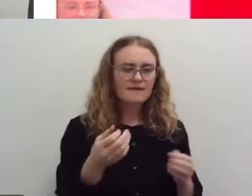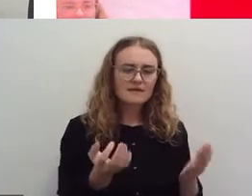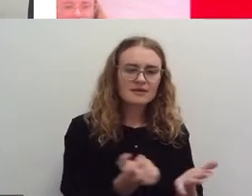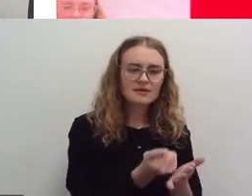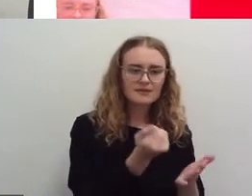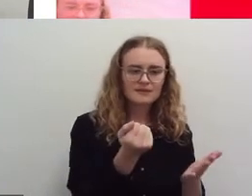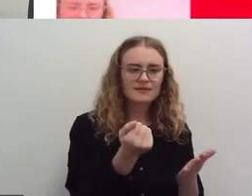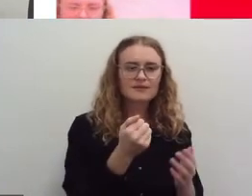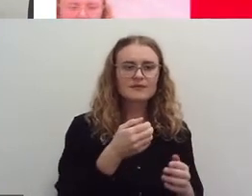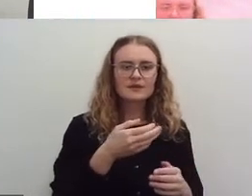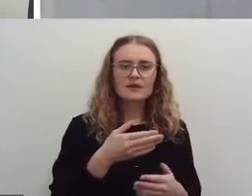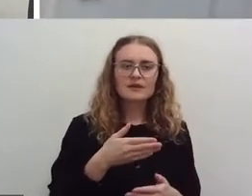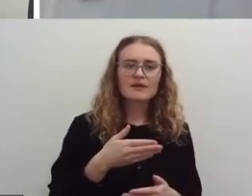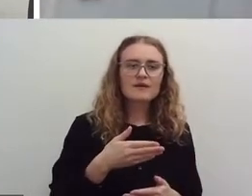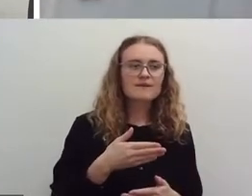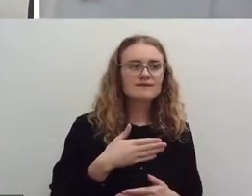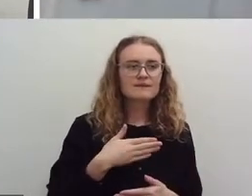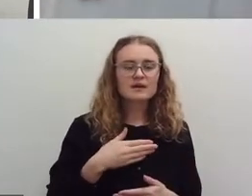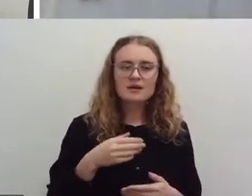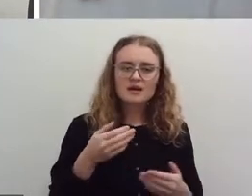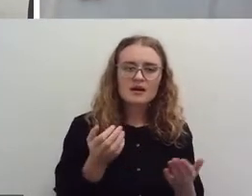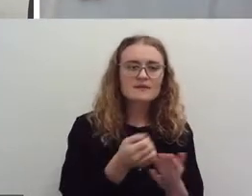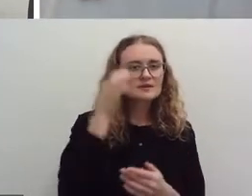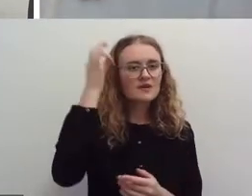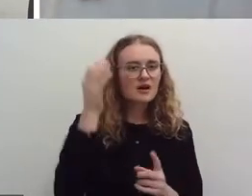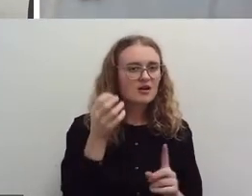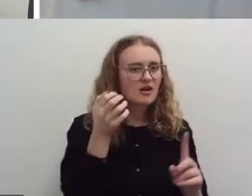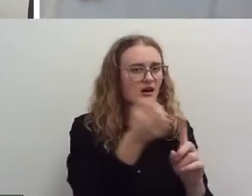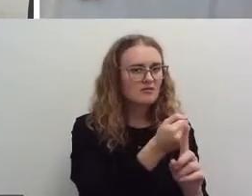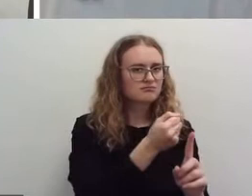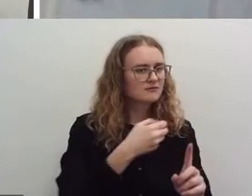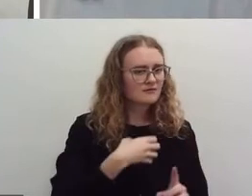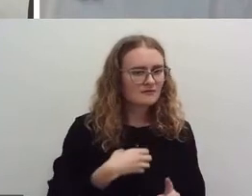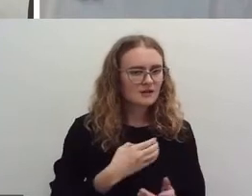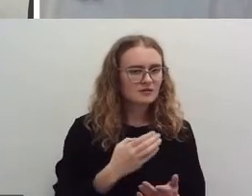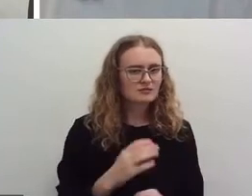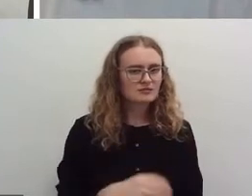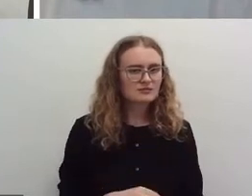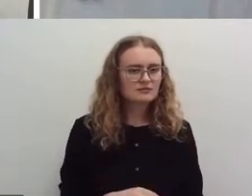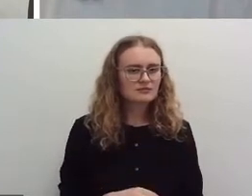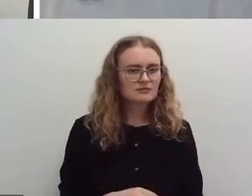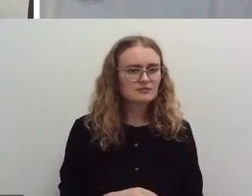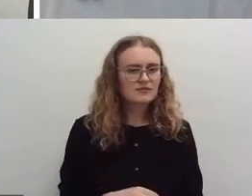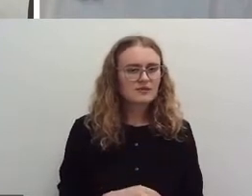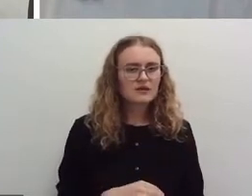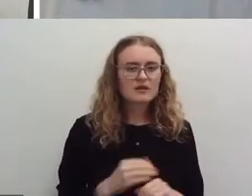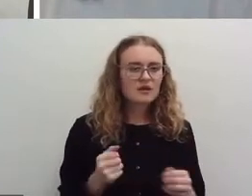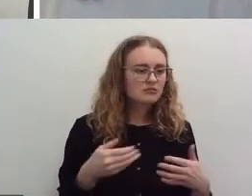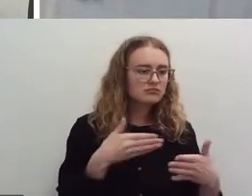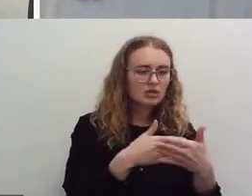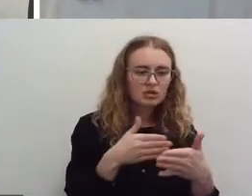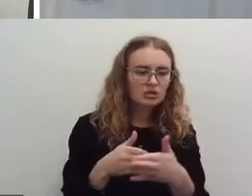they should not be shut down, but rather critiqued or just supported, which is very